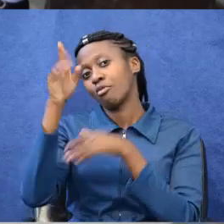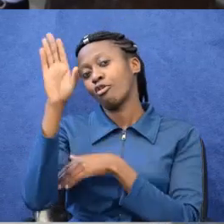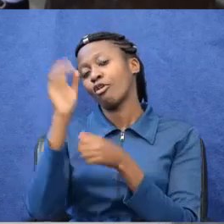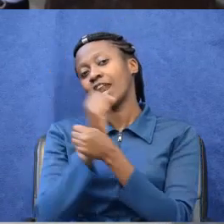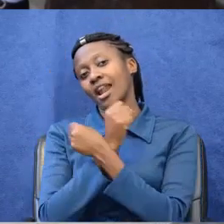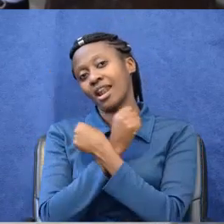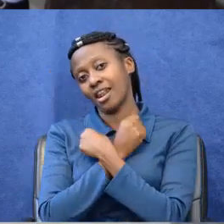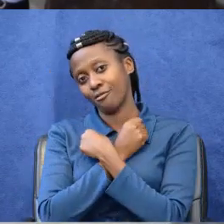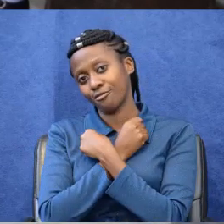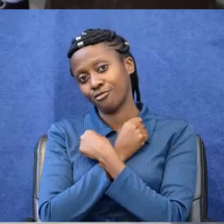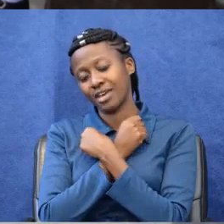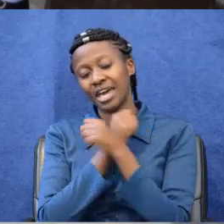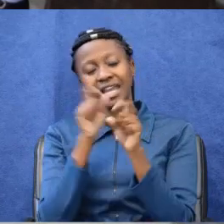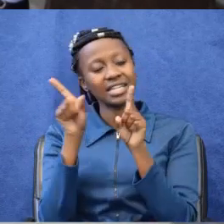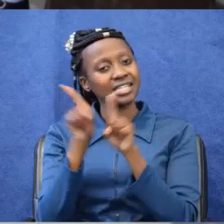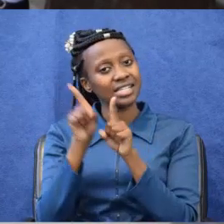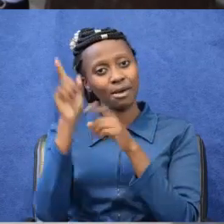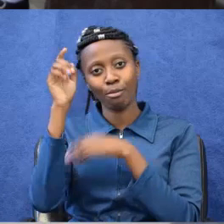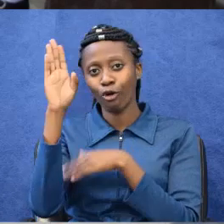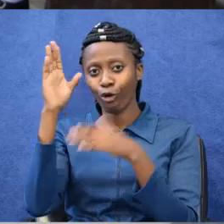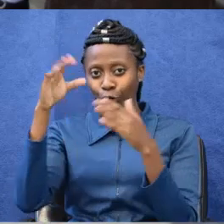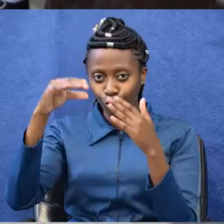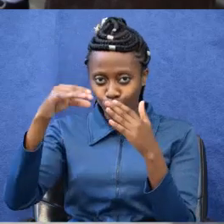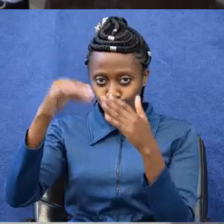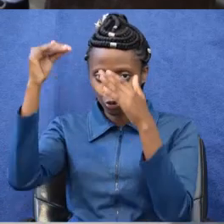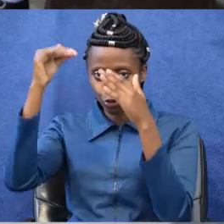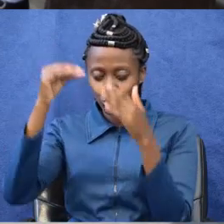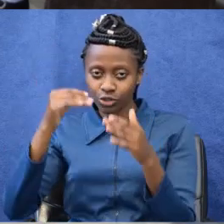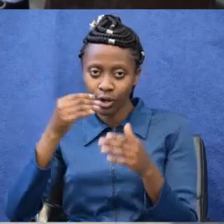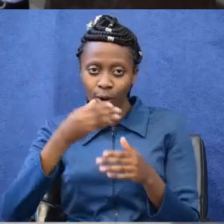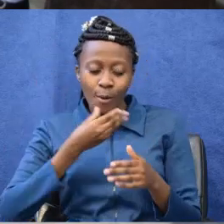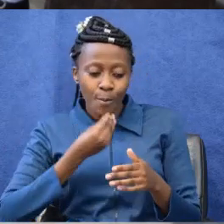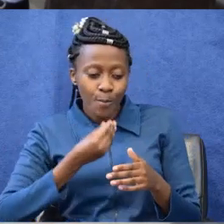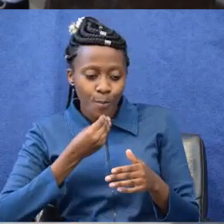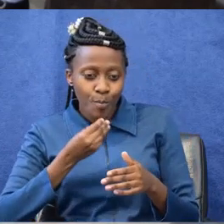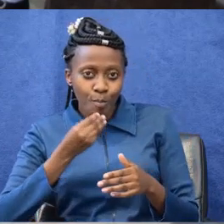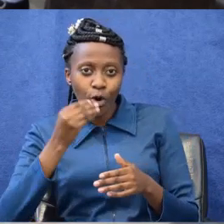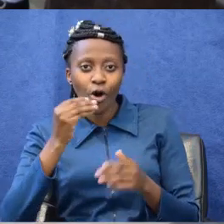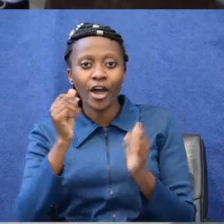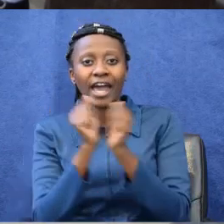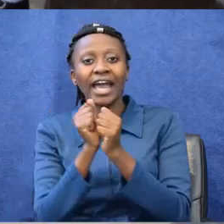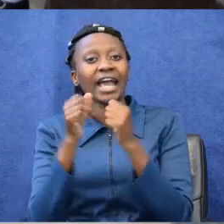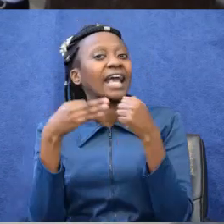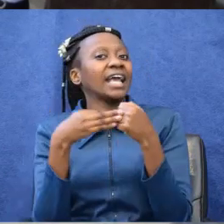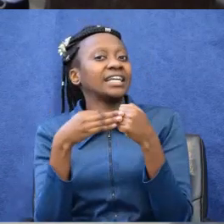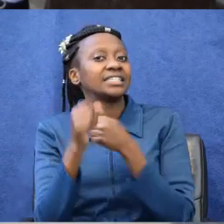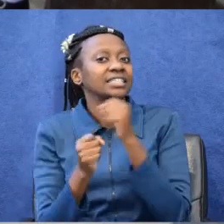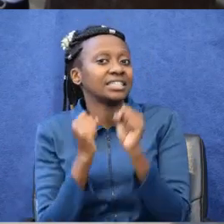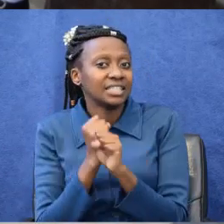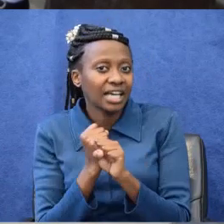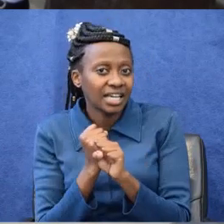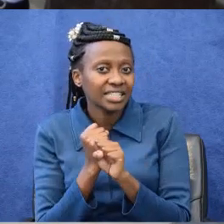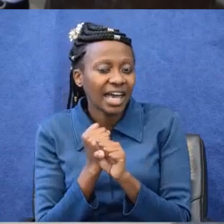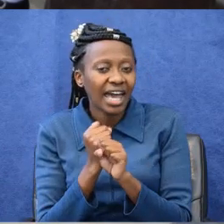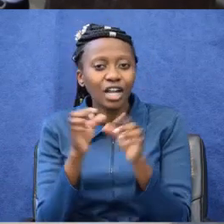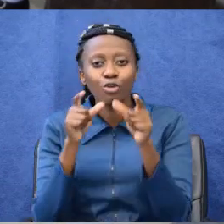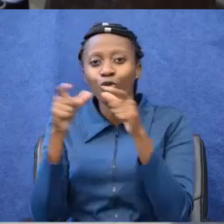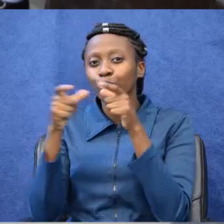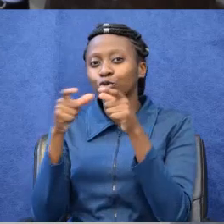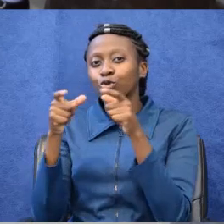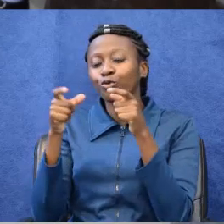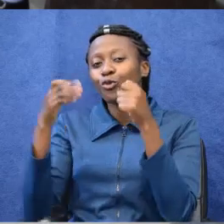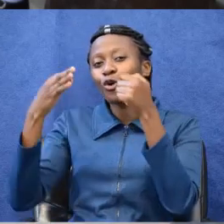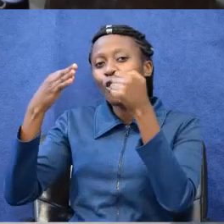Lord. And God chose him. And he became a king. And he reigned for that 1 year. Just